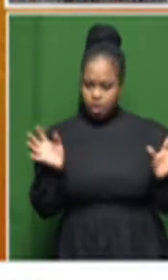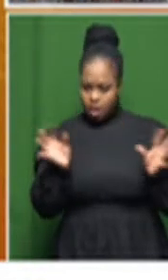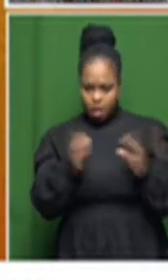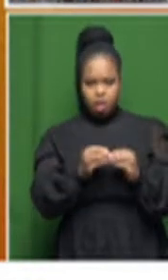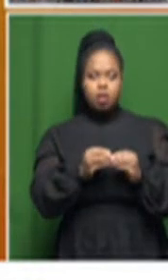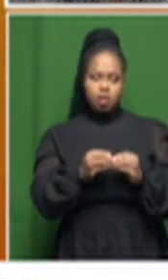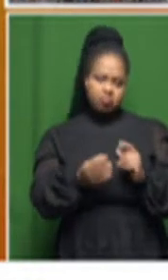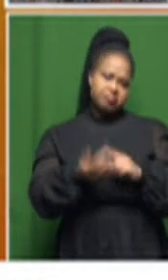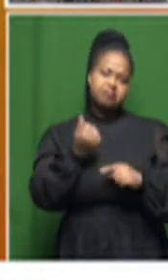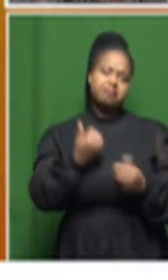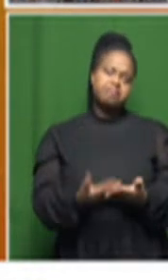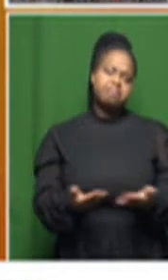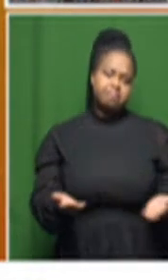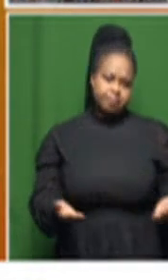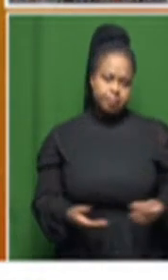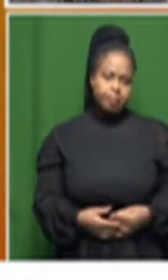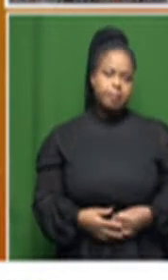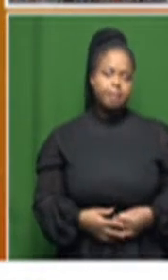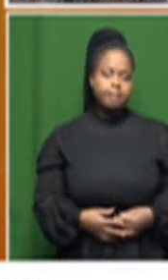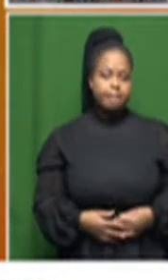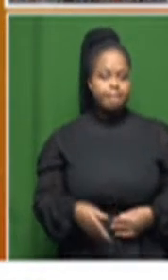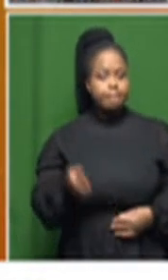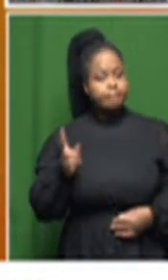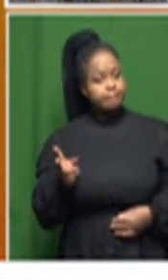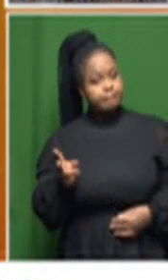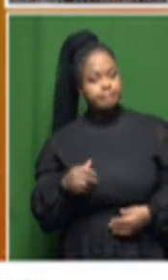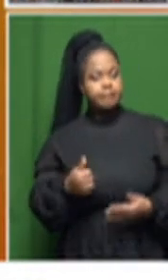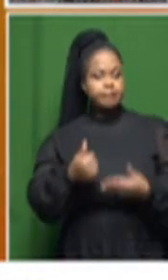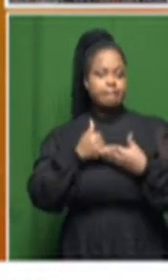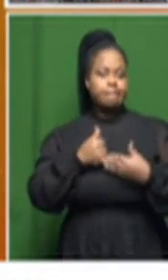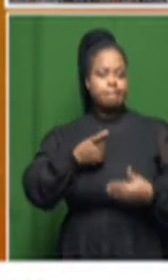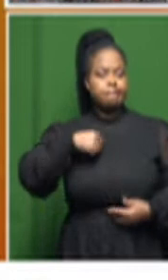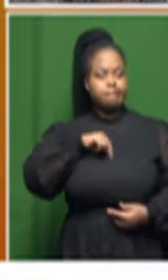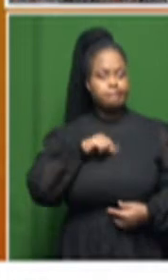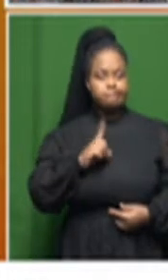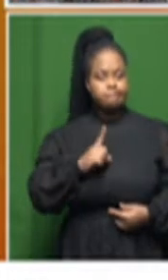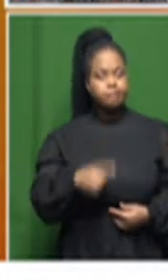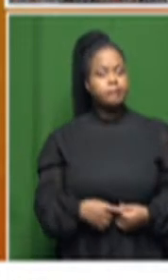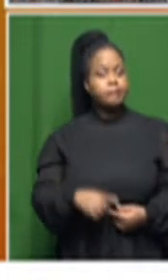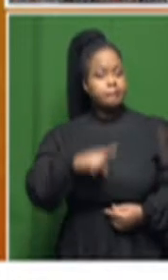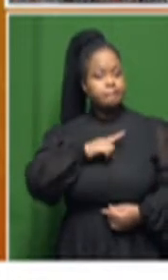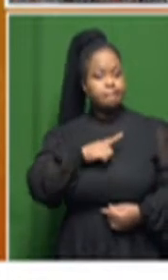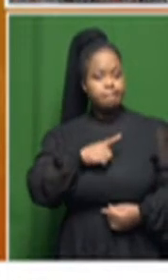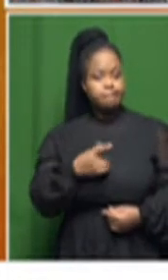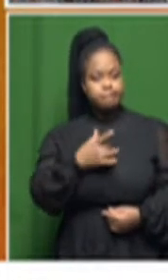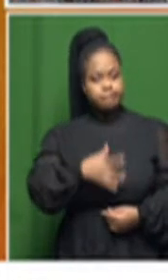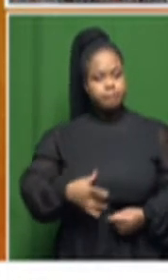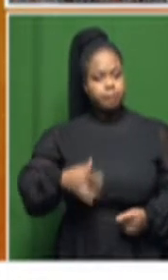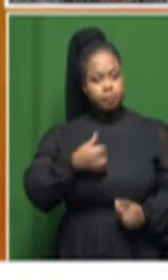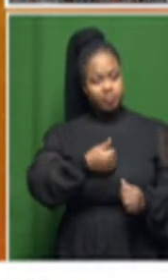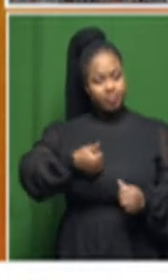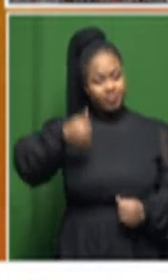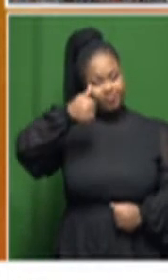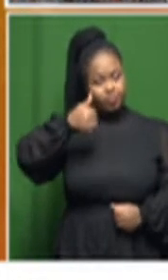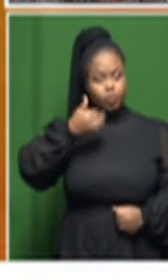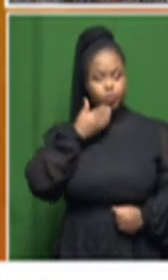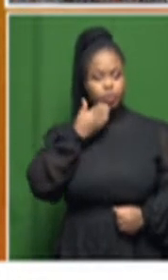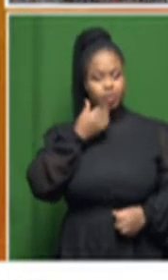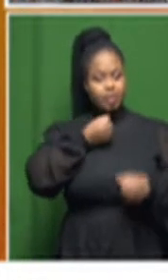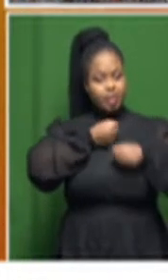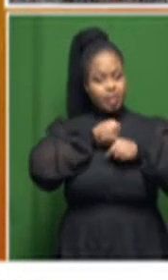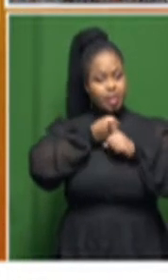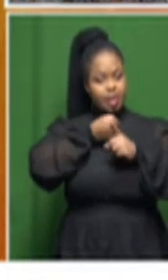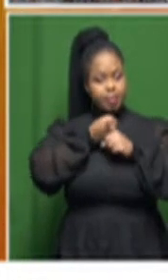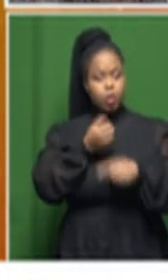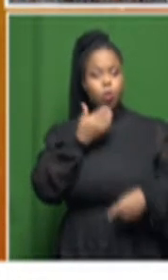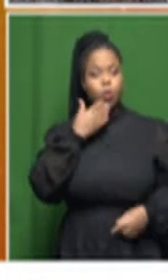big results. Also assisting us is that we have a very willing and energetic champion who is the face of the campaign, and that is